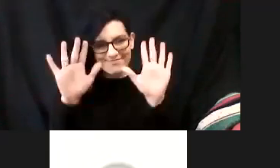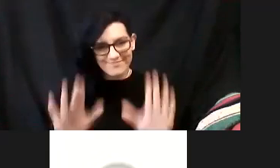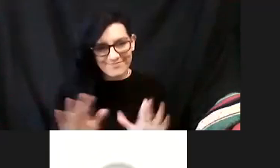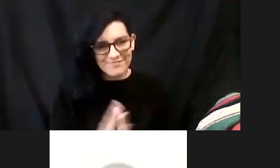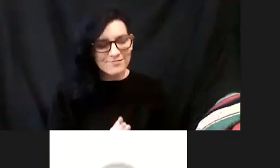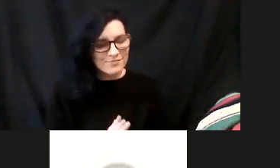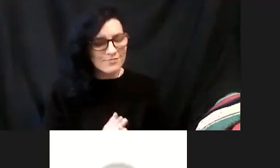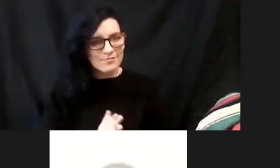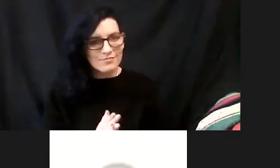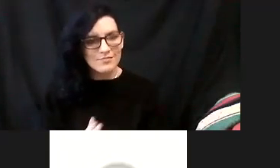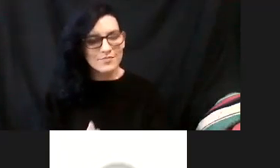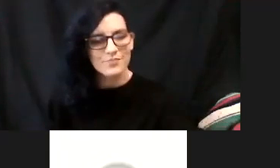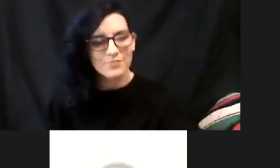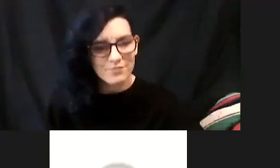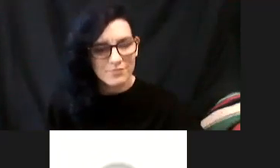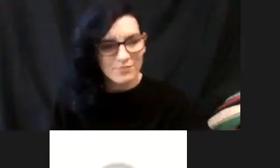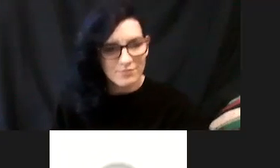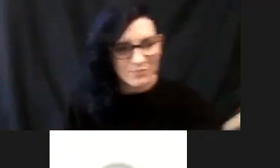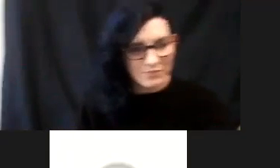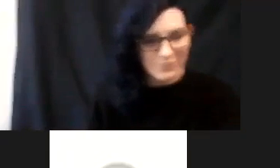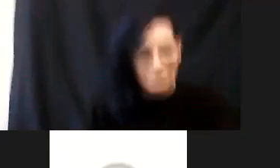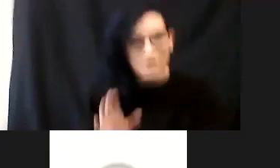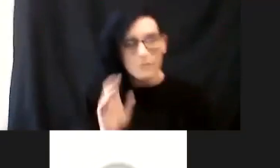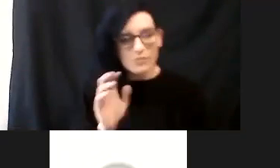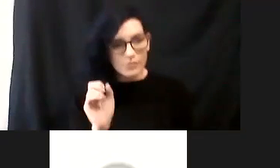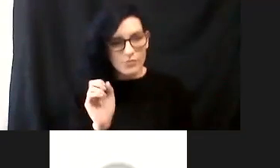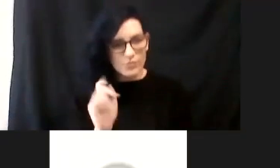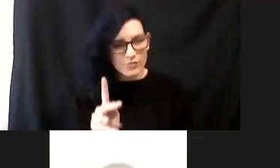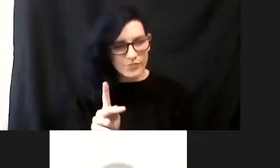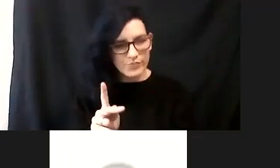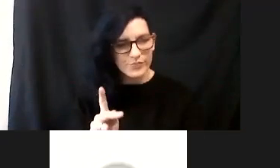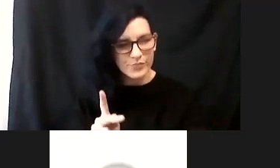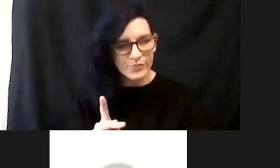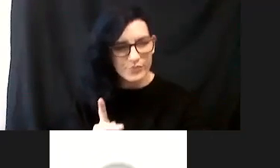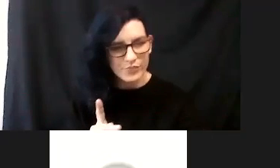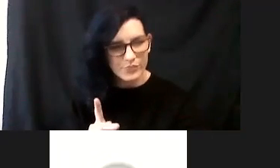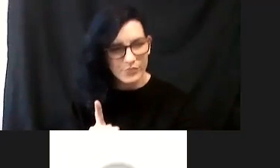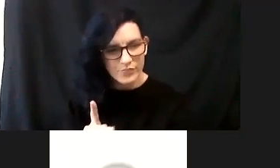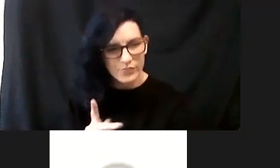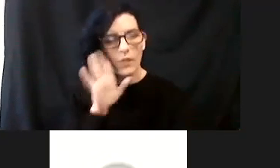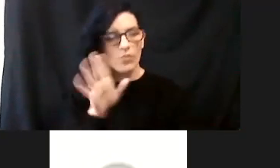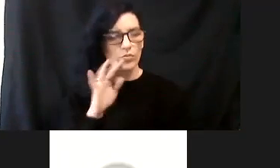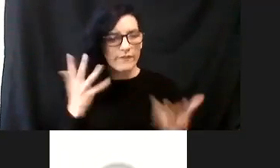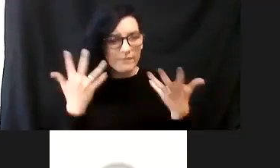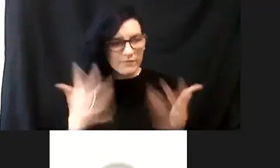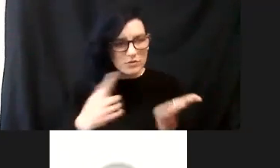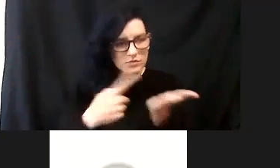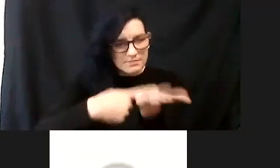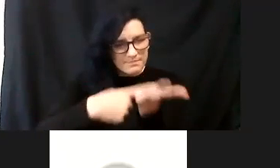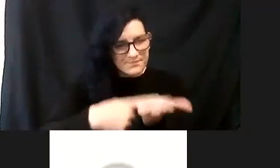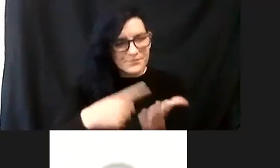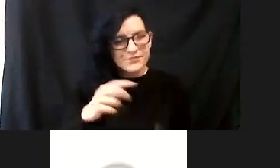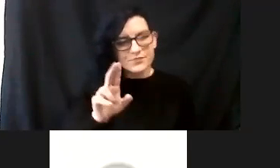Okay, so I'll finish up on unemployment insurance just by going